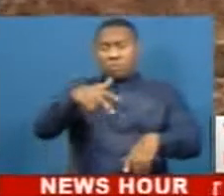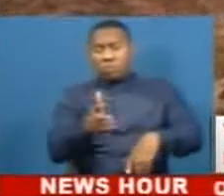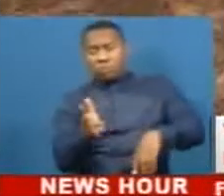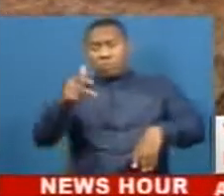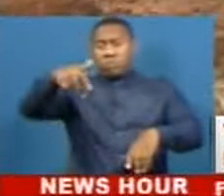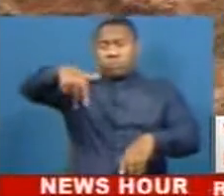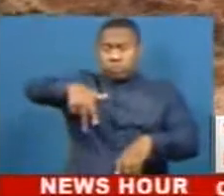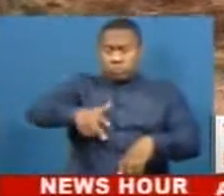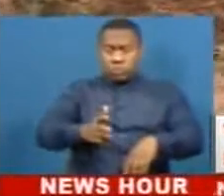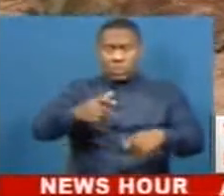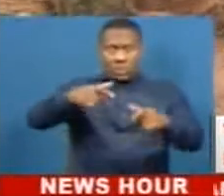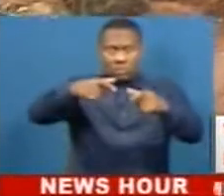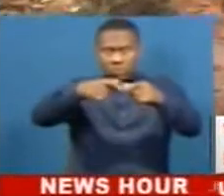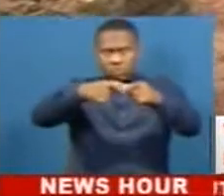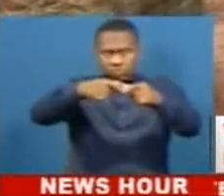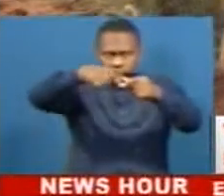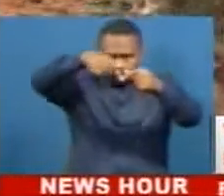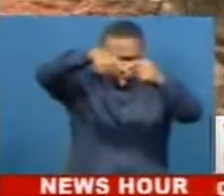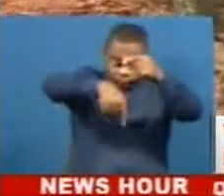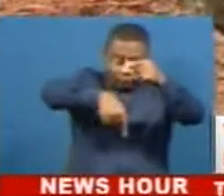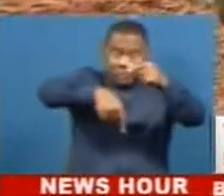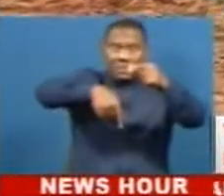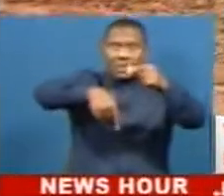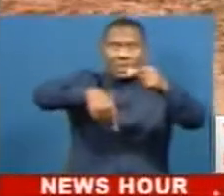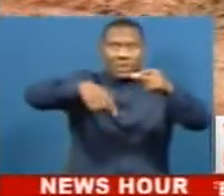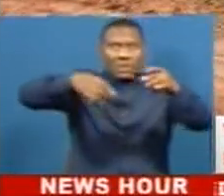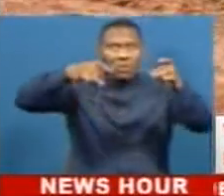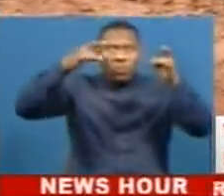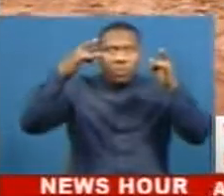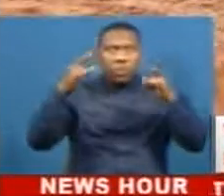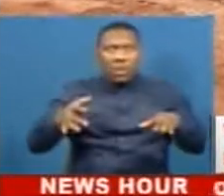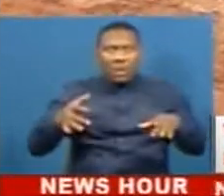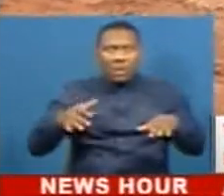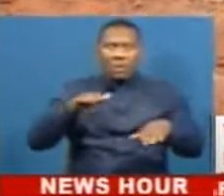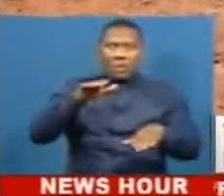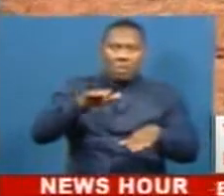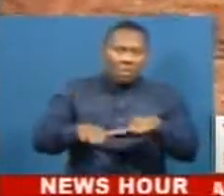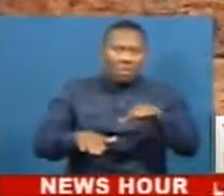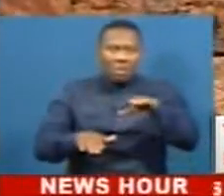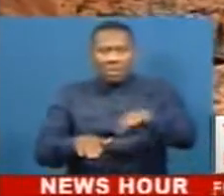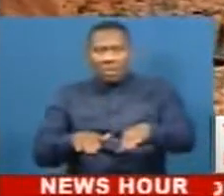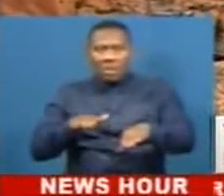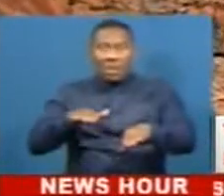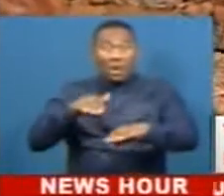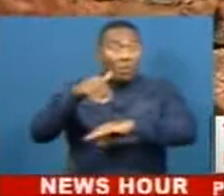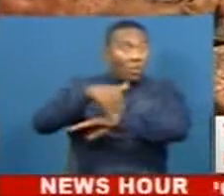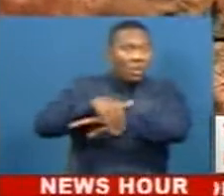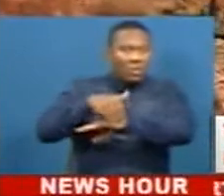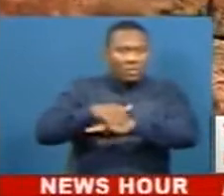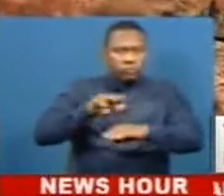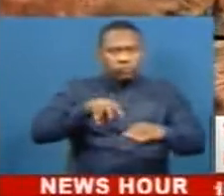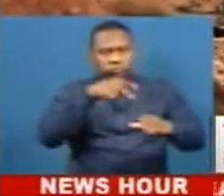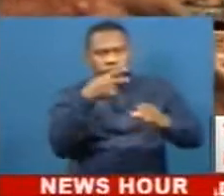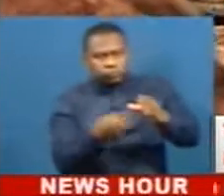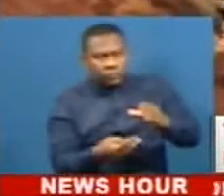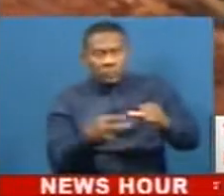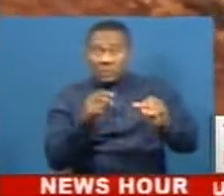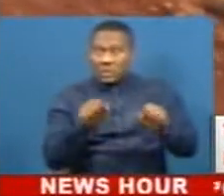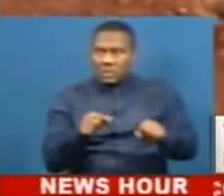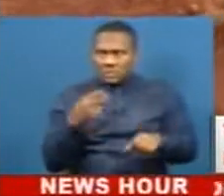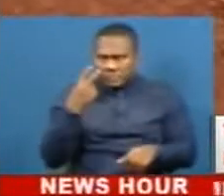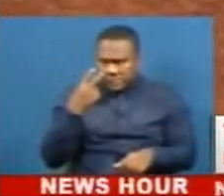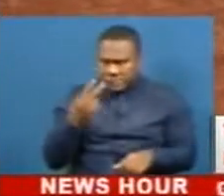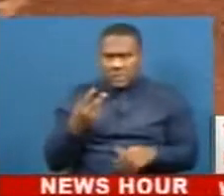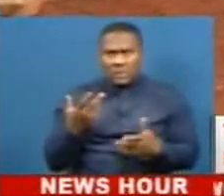cases, deep ditches created, making them death traps, especially at night. Workers were seen